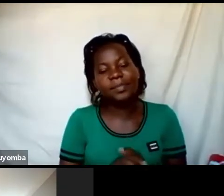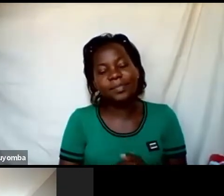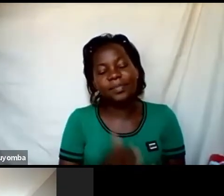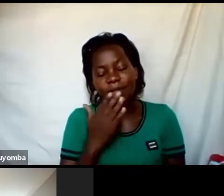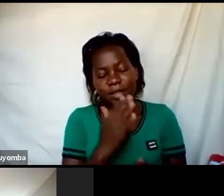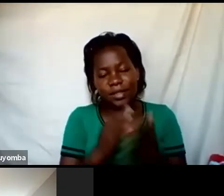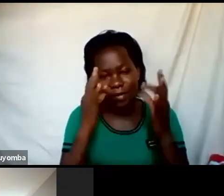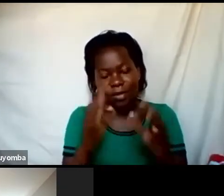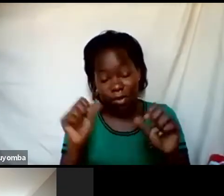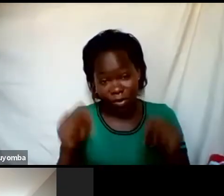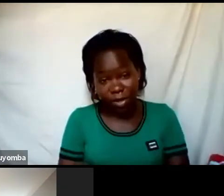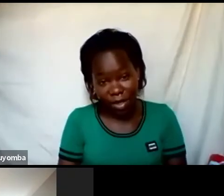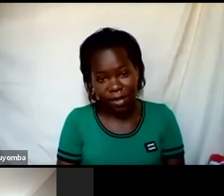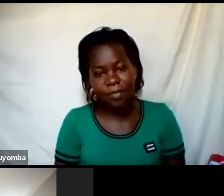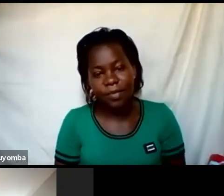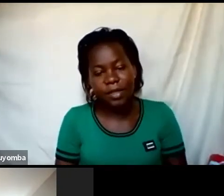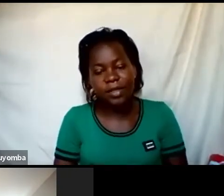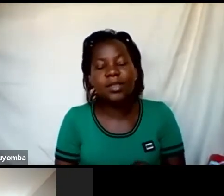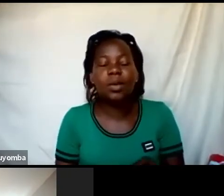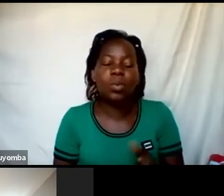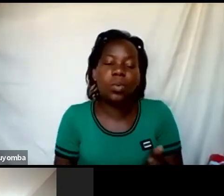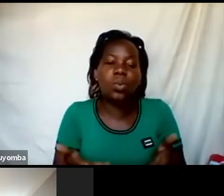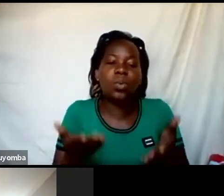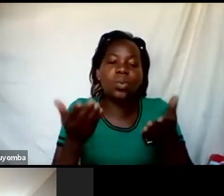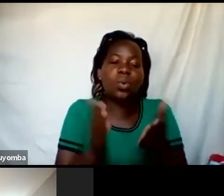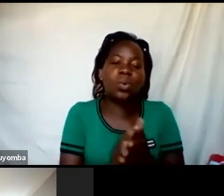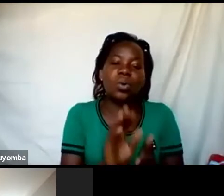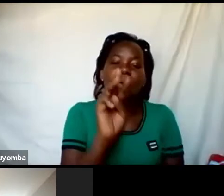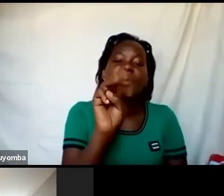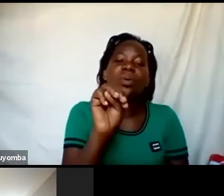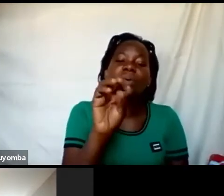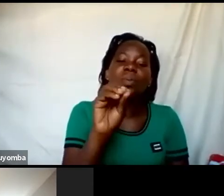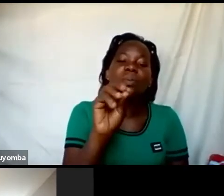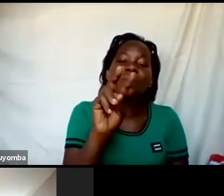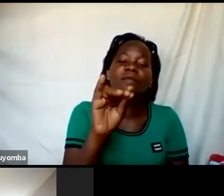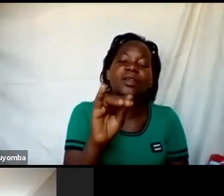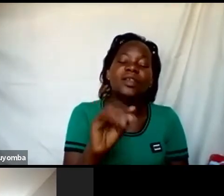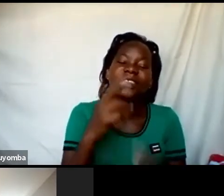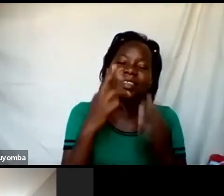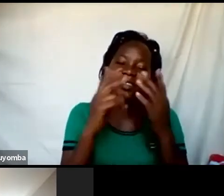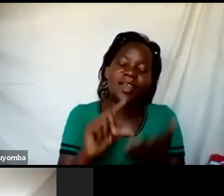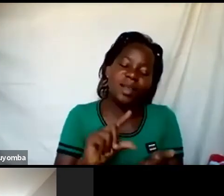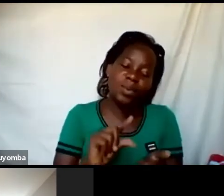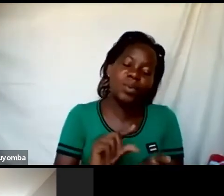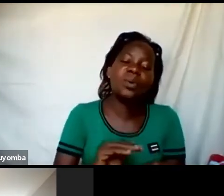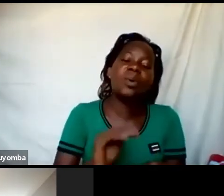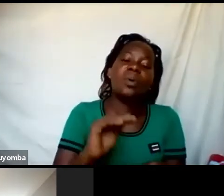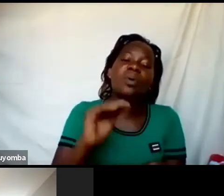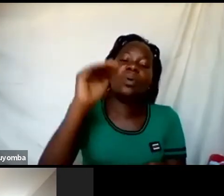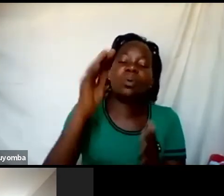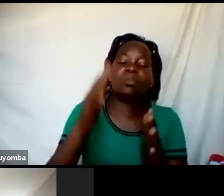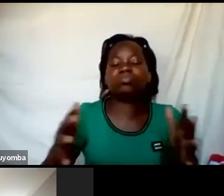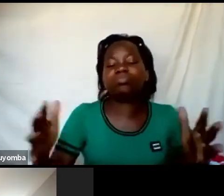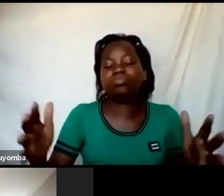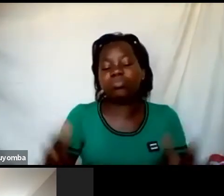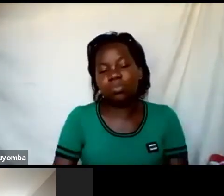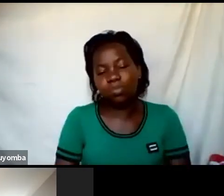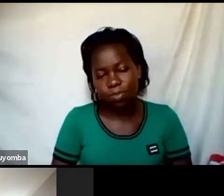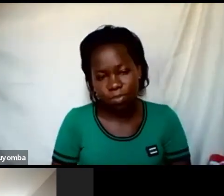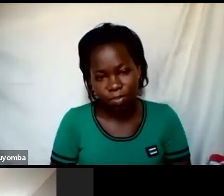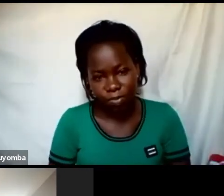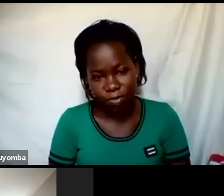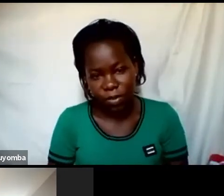then build on. Movit did not start the way it is. We did not, even as Pepsi, we took it over when it was only producing like,